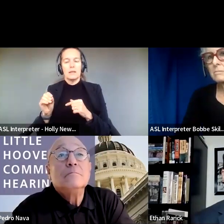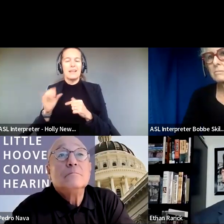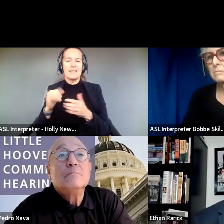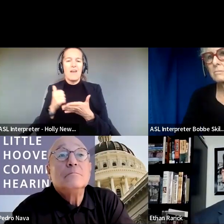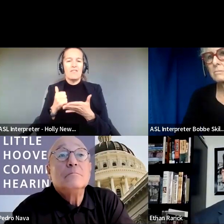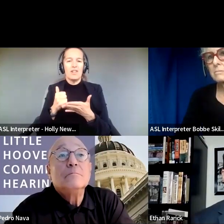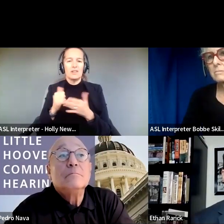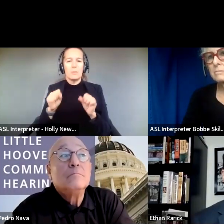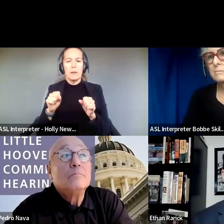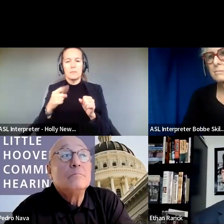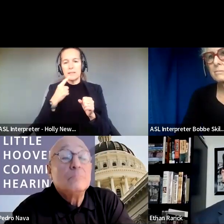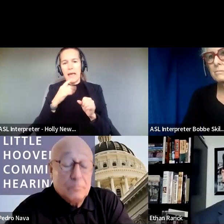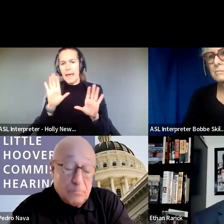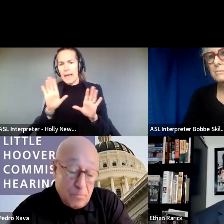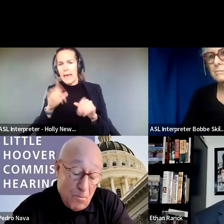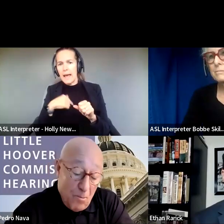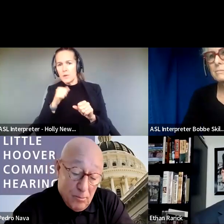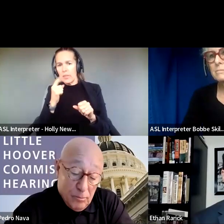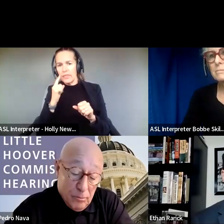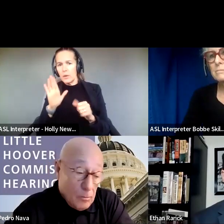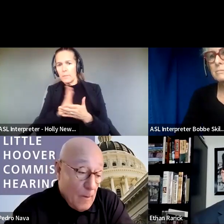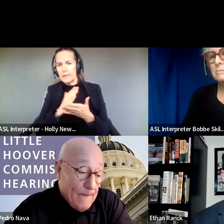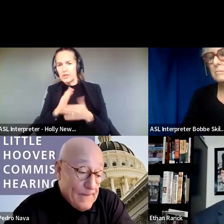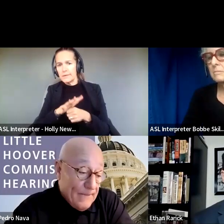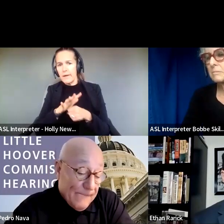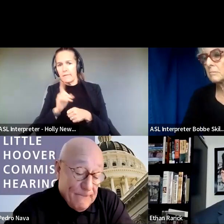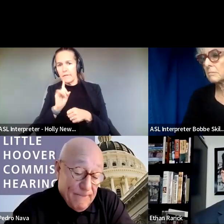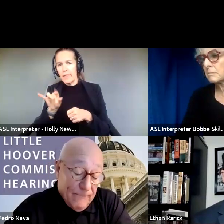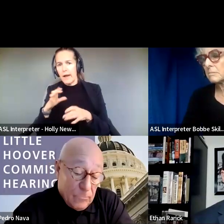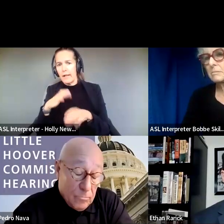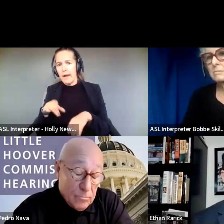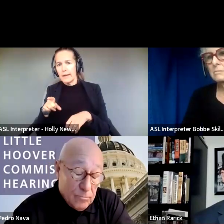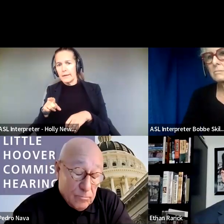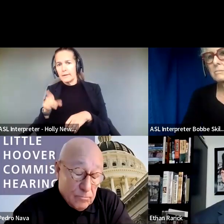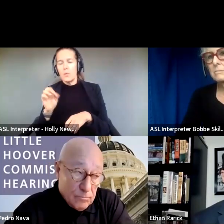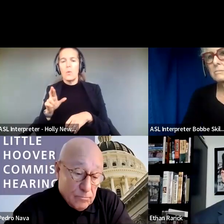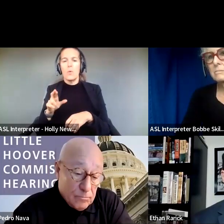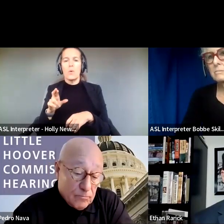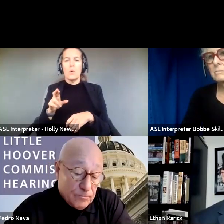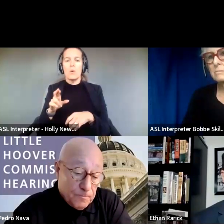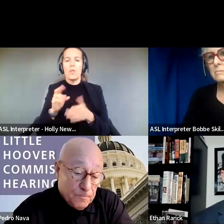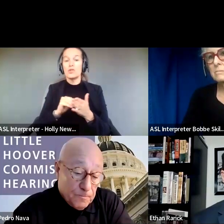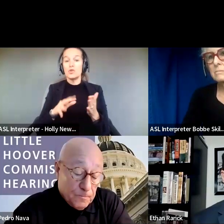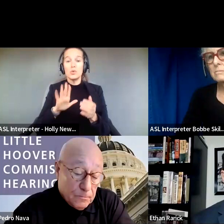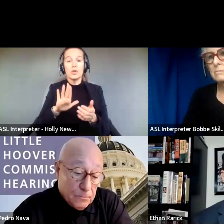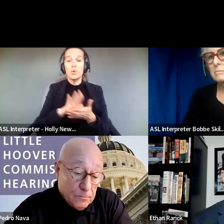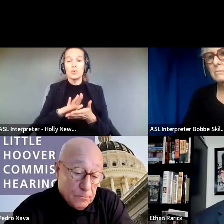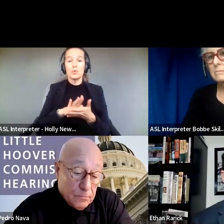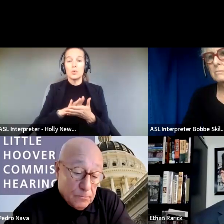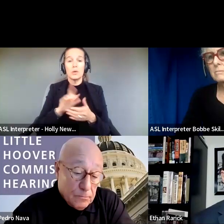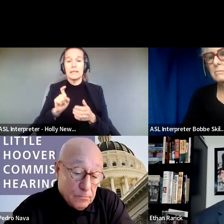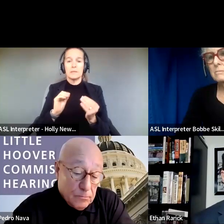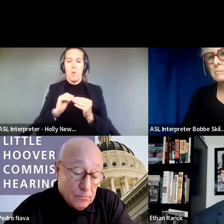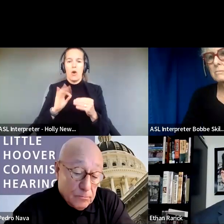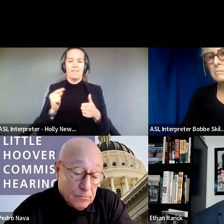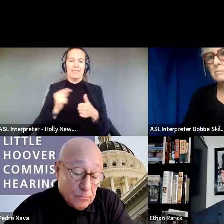helpful to be able to say, hey, I don't think your budget is enough for this client, or, the student at your school needs more of